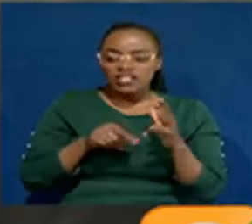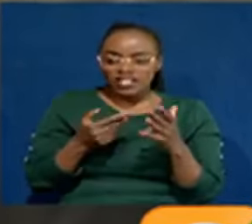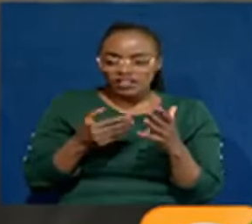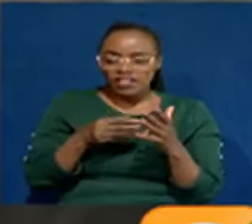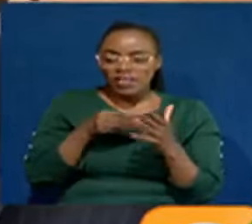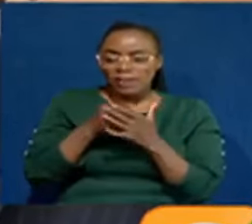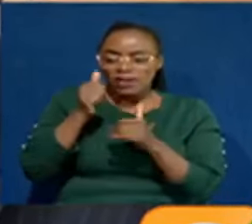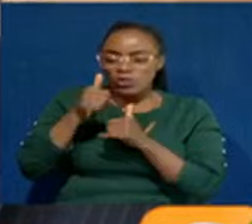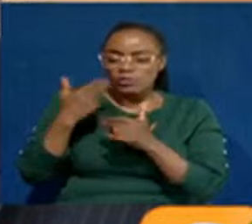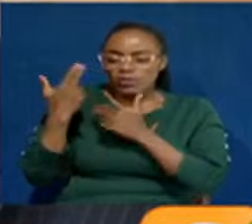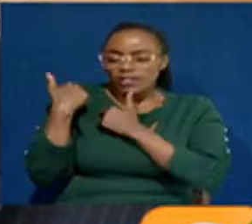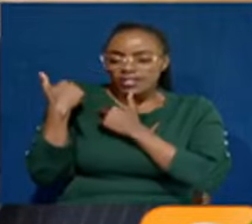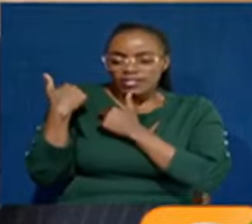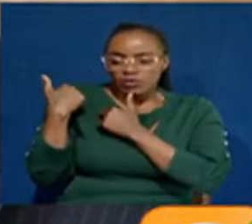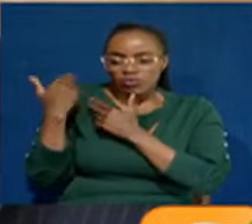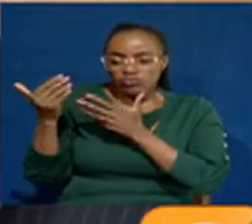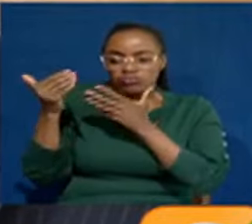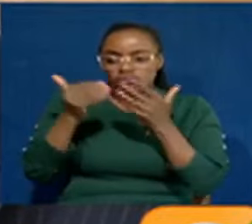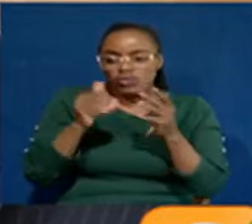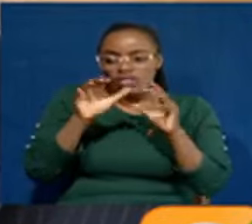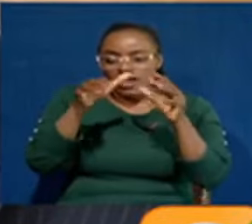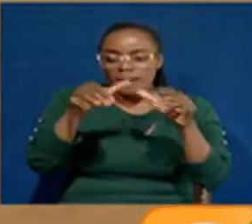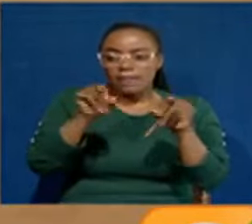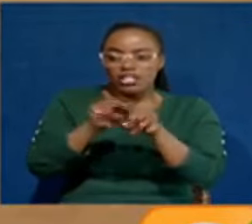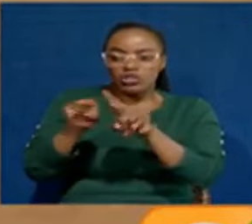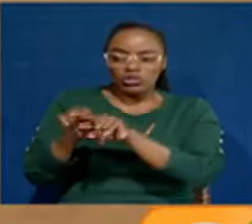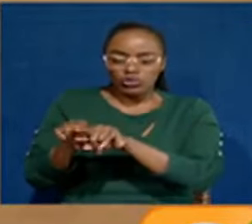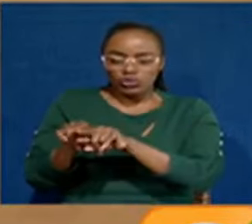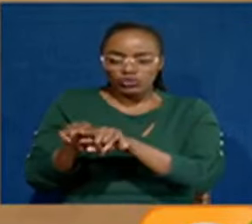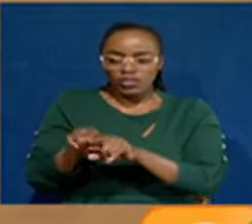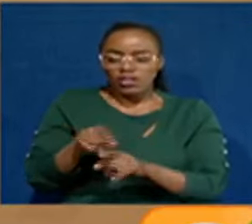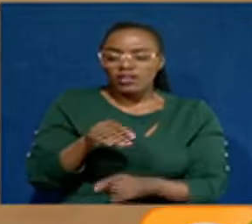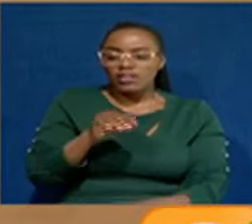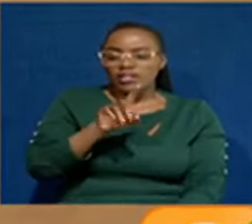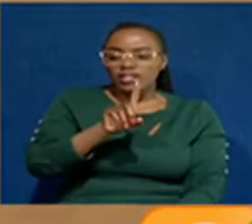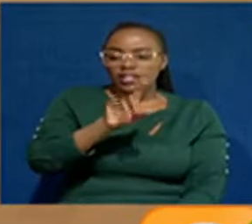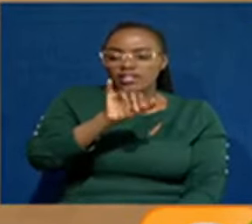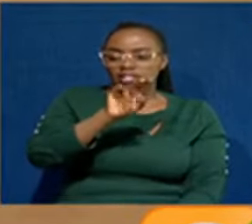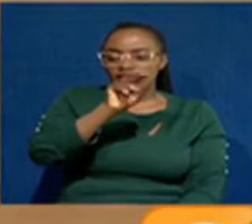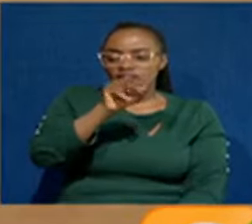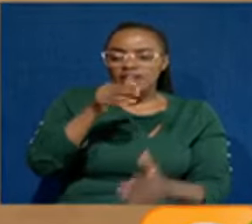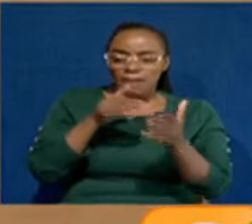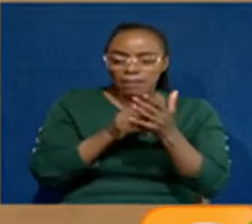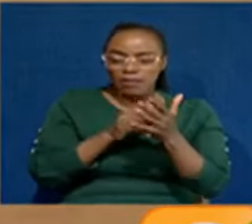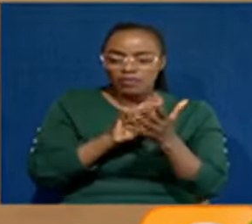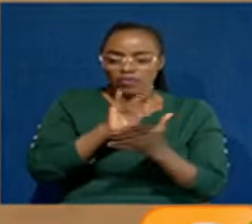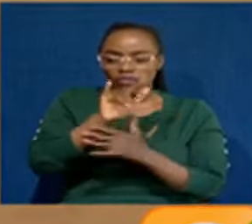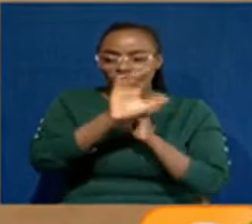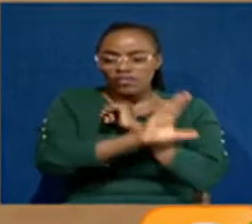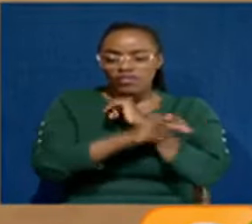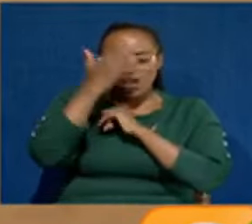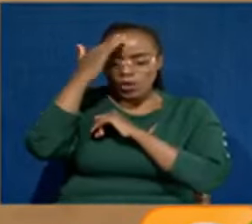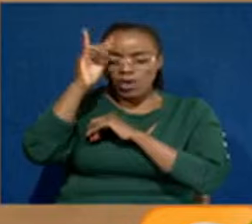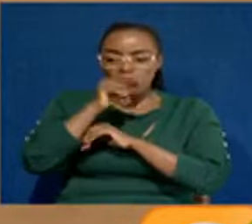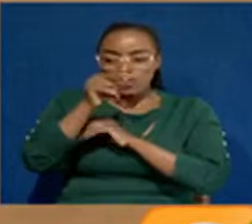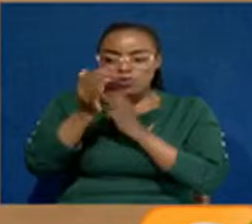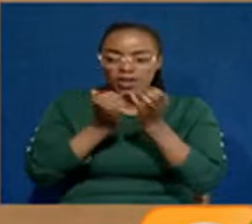would answer to charges leveled against his company as well. Mr. Devani, you are barred from traveling out of the country. I know you are a